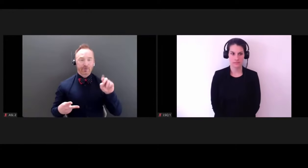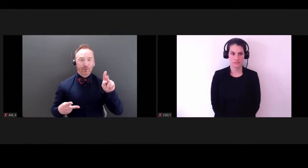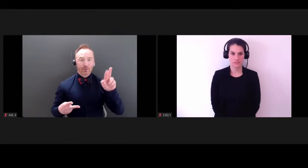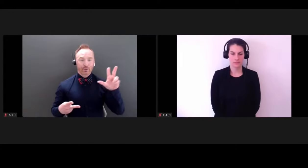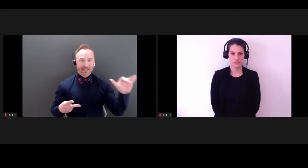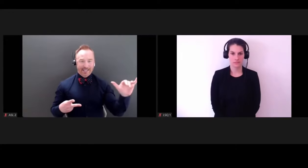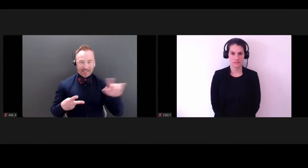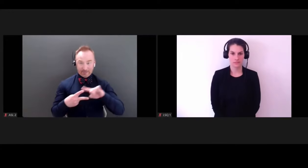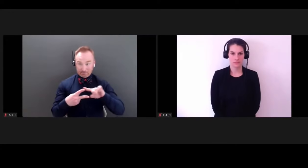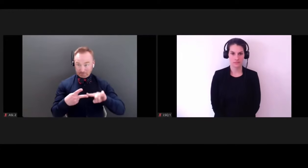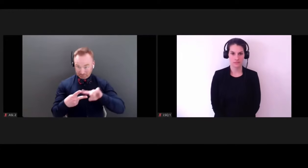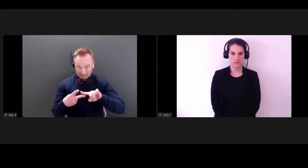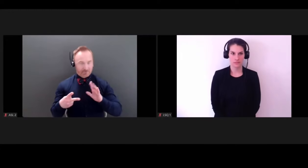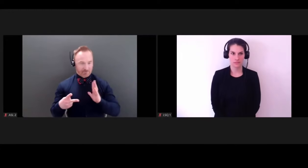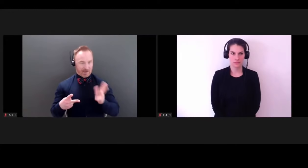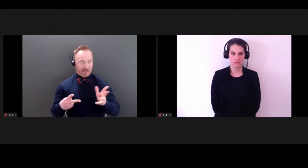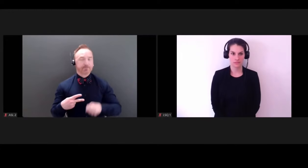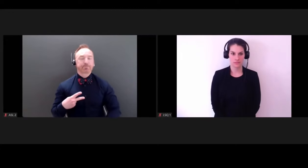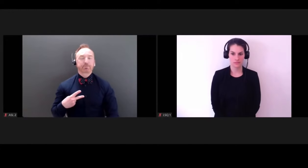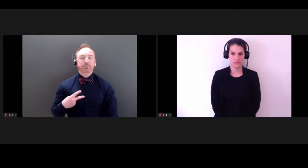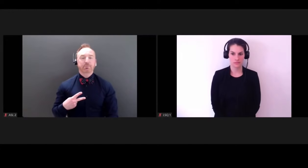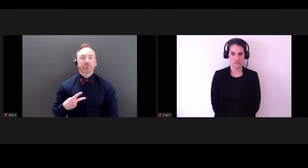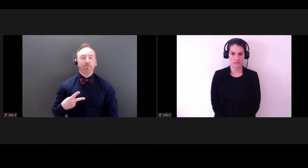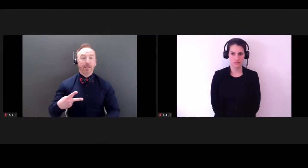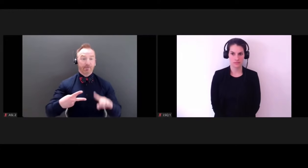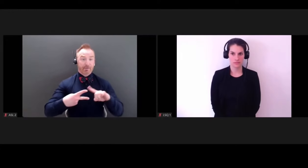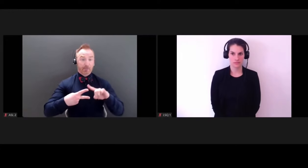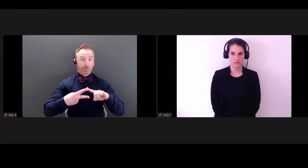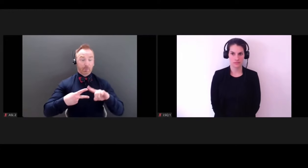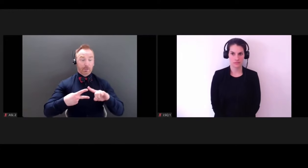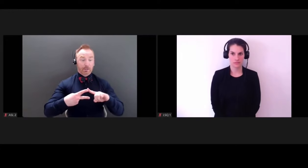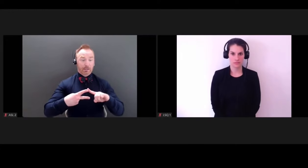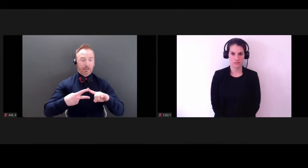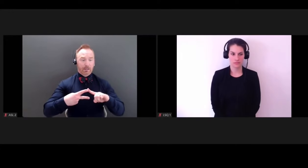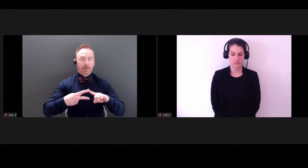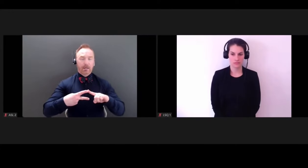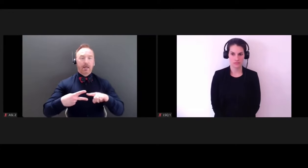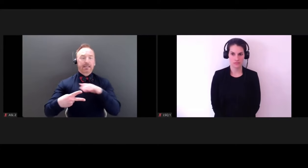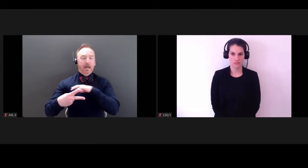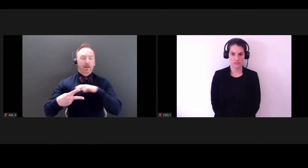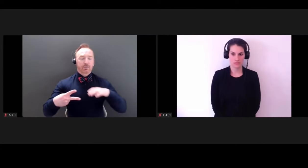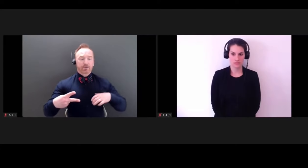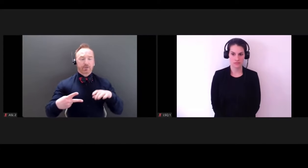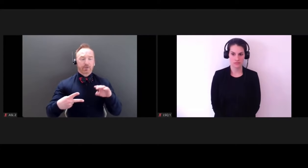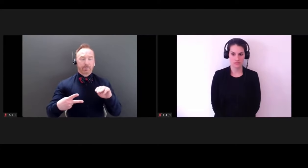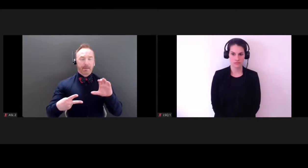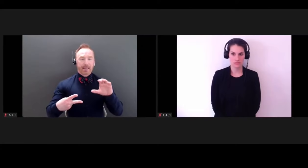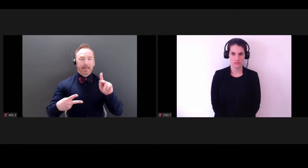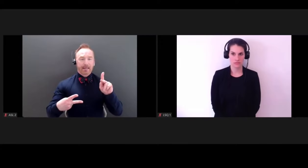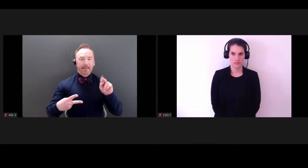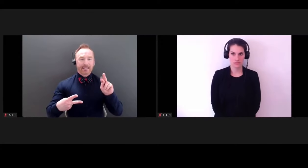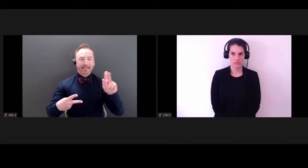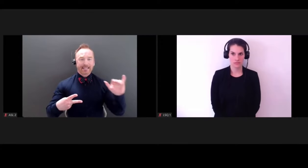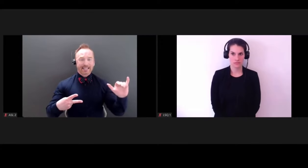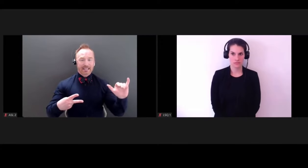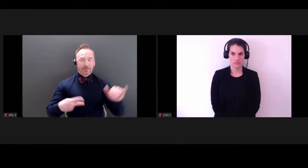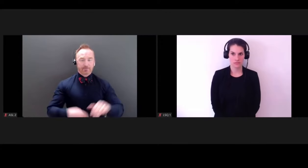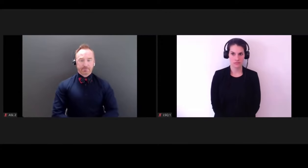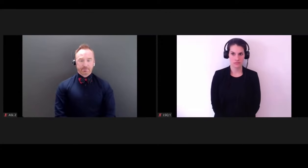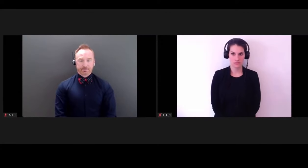So I will ask Councillor McKenney if you can ask your question, please.